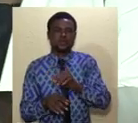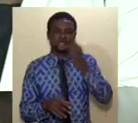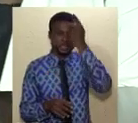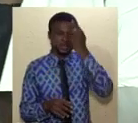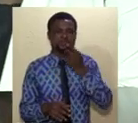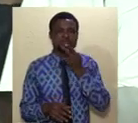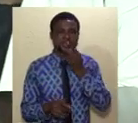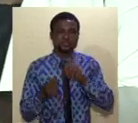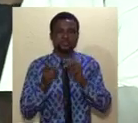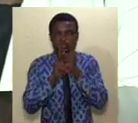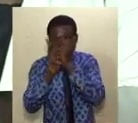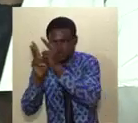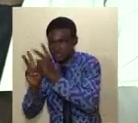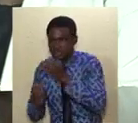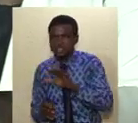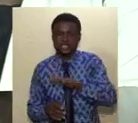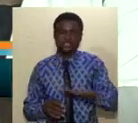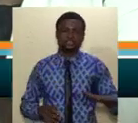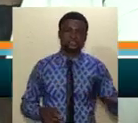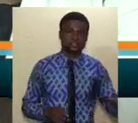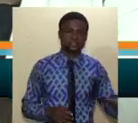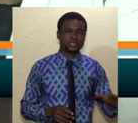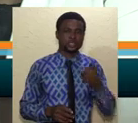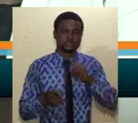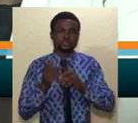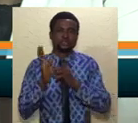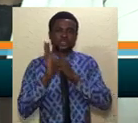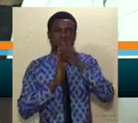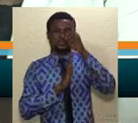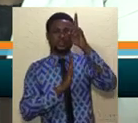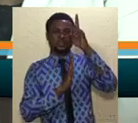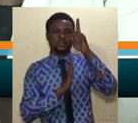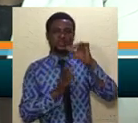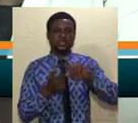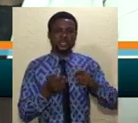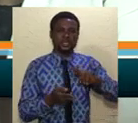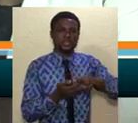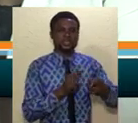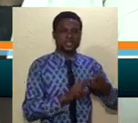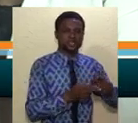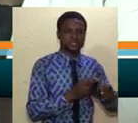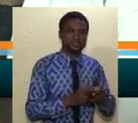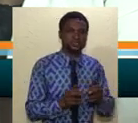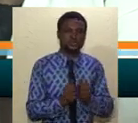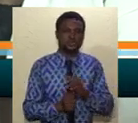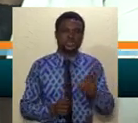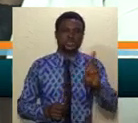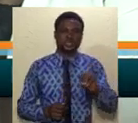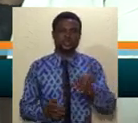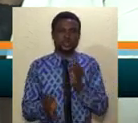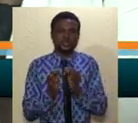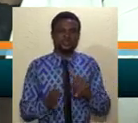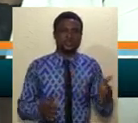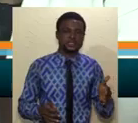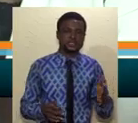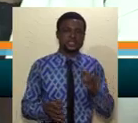We believe that it's the role of parents to empower their children, to develop that bond, that relationship with them, so that if anything